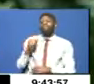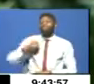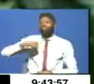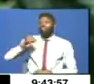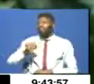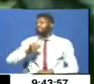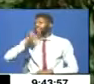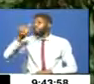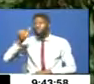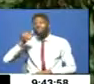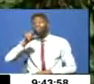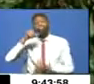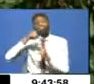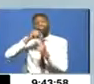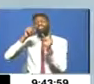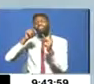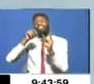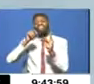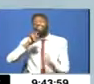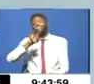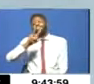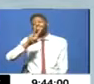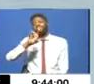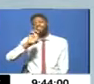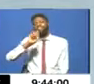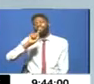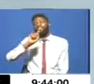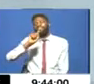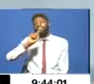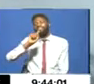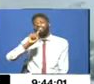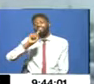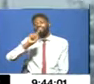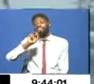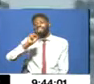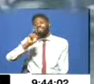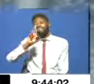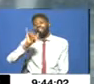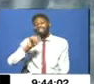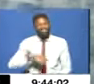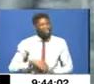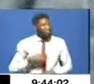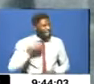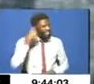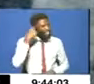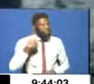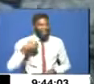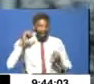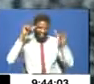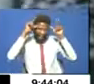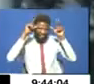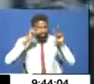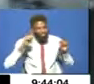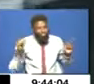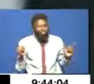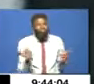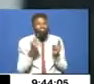as your career path? I suppose I looked for after cattle for a long time, and and I went to school when I was